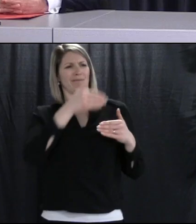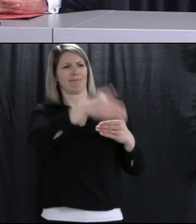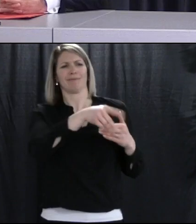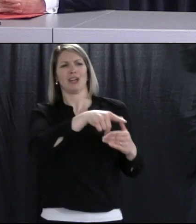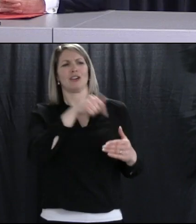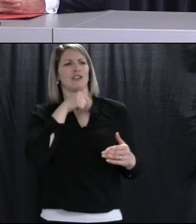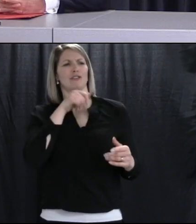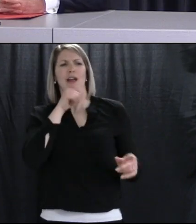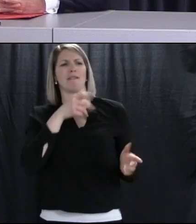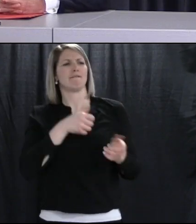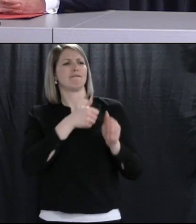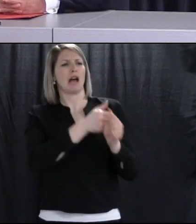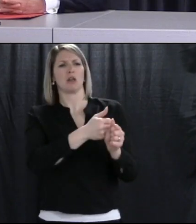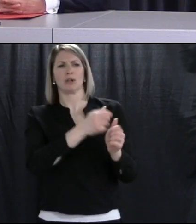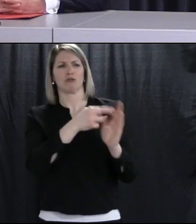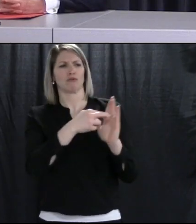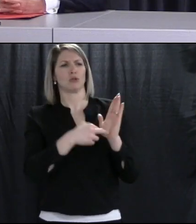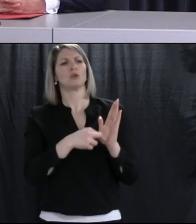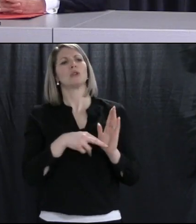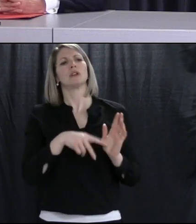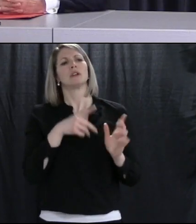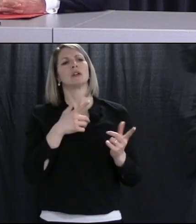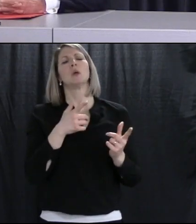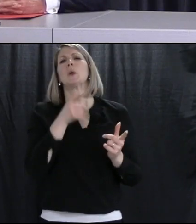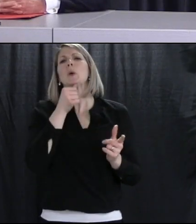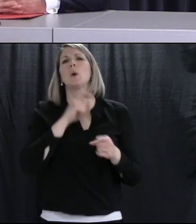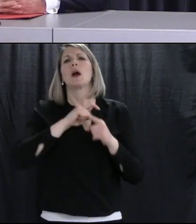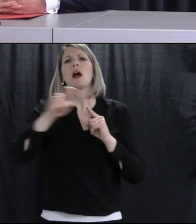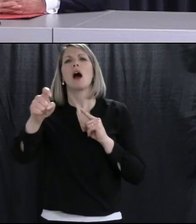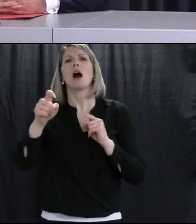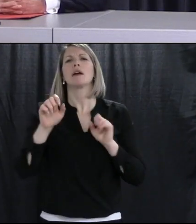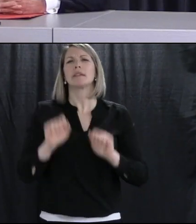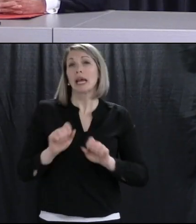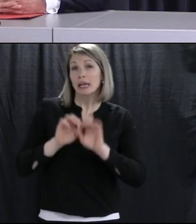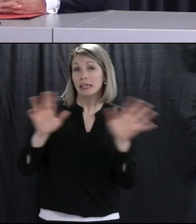clearly violating the rules that exist? Through our